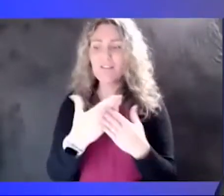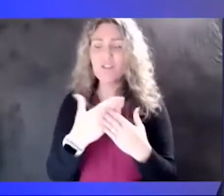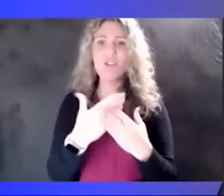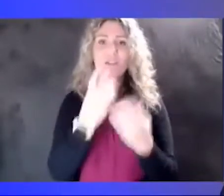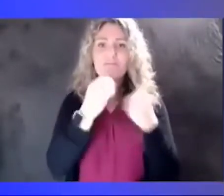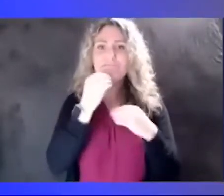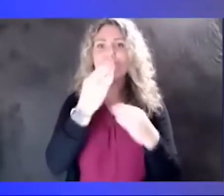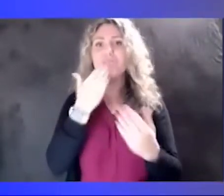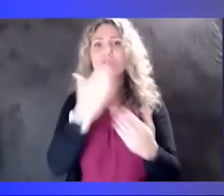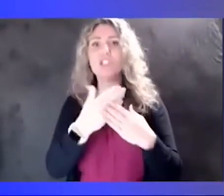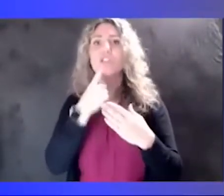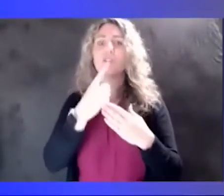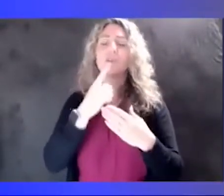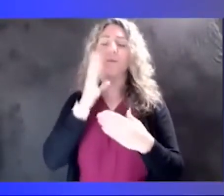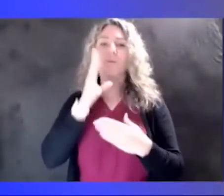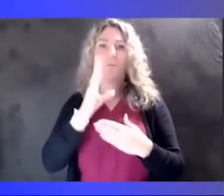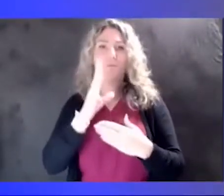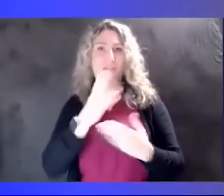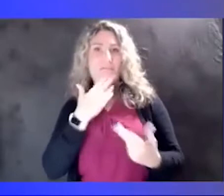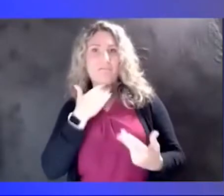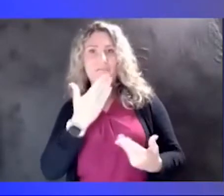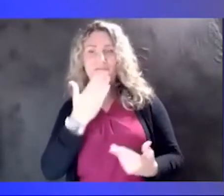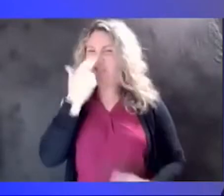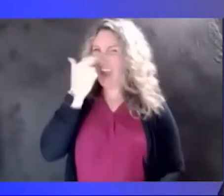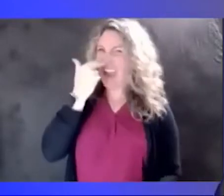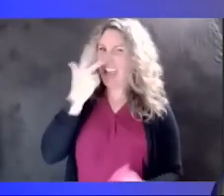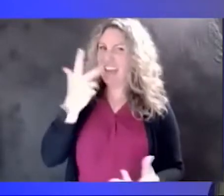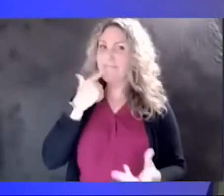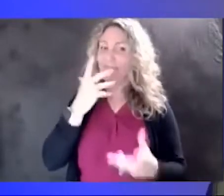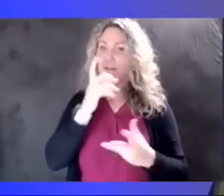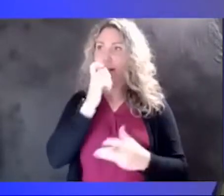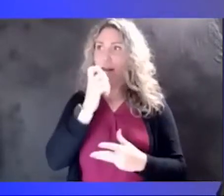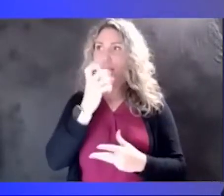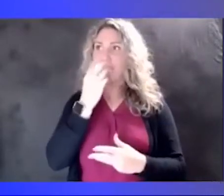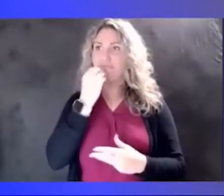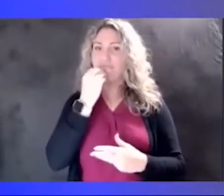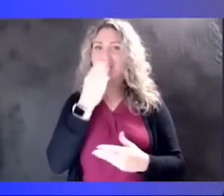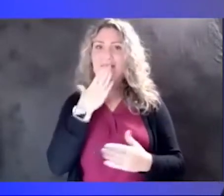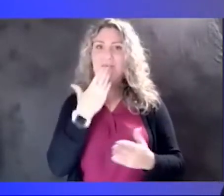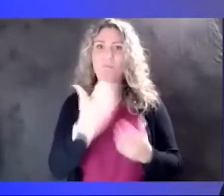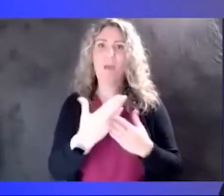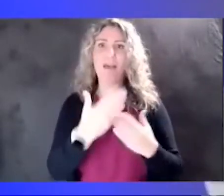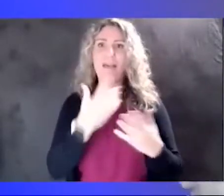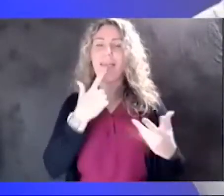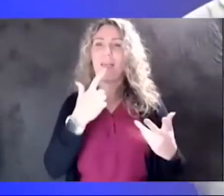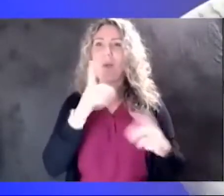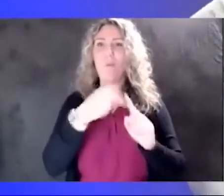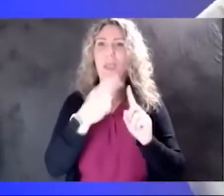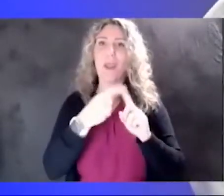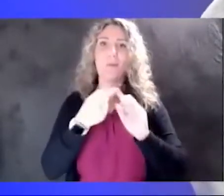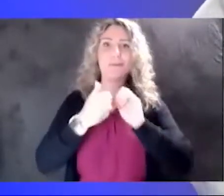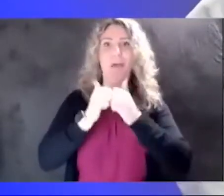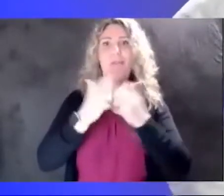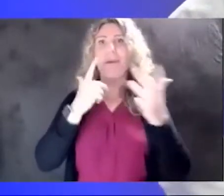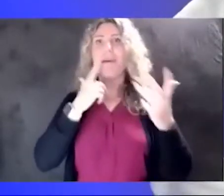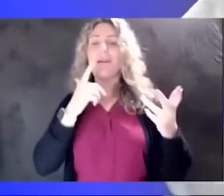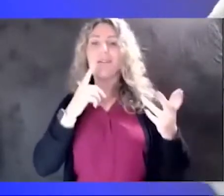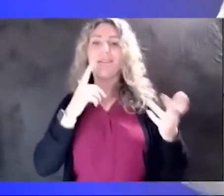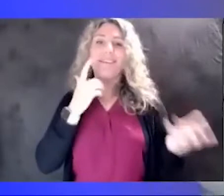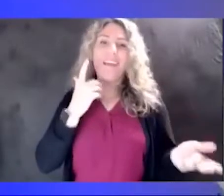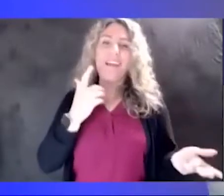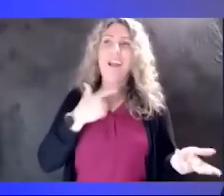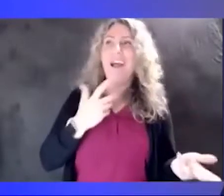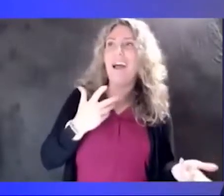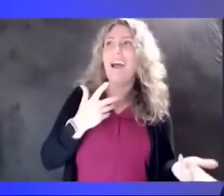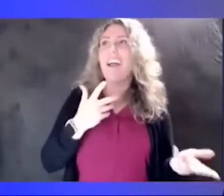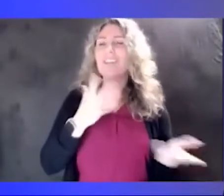thing is I didn't necessarily eat well when I was so athletic. I kind of took for granted that what I